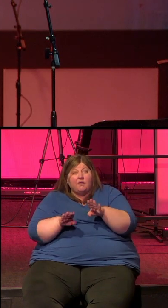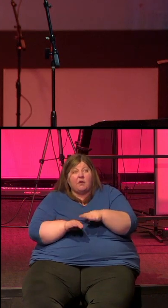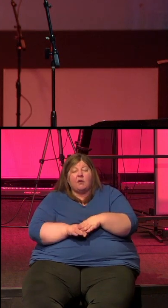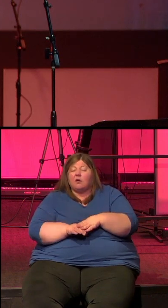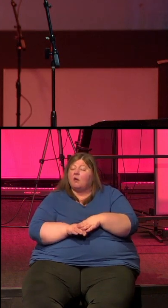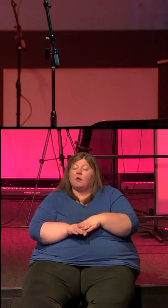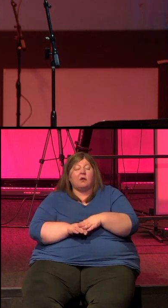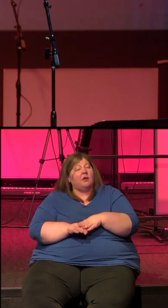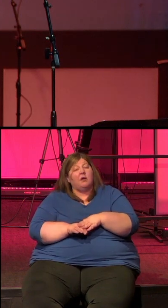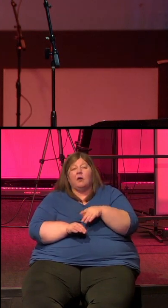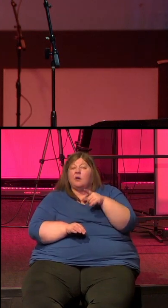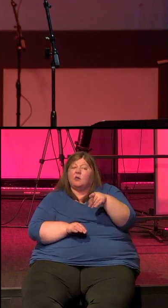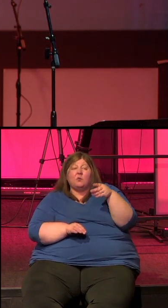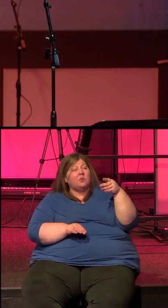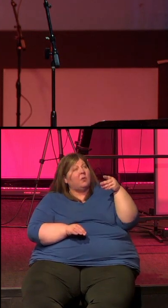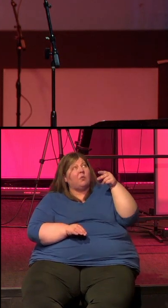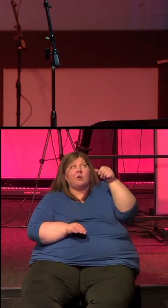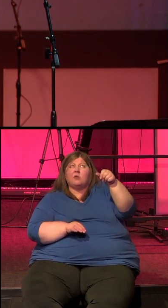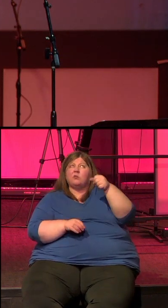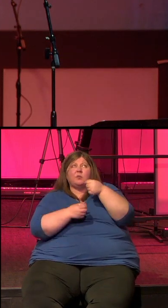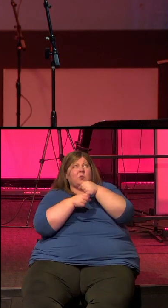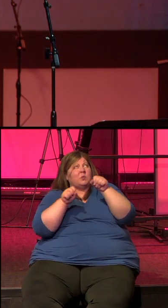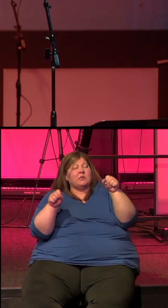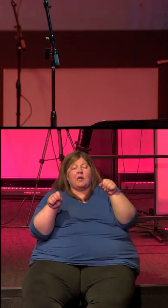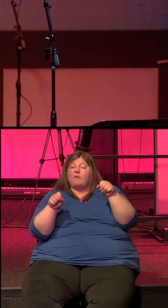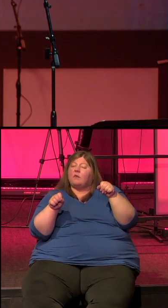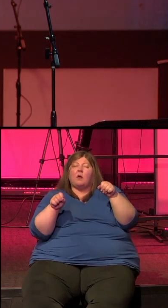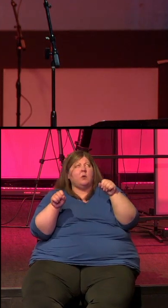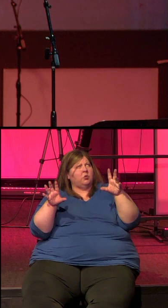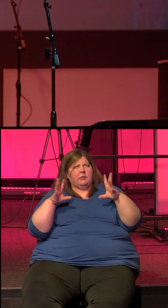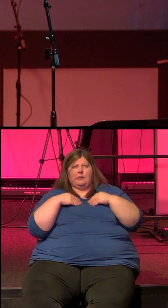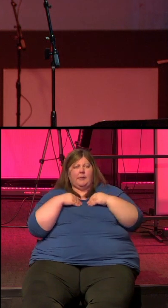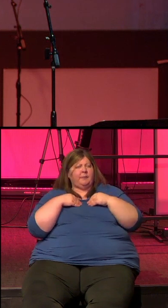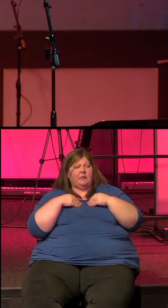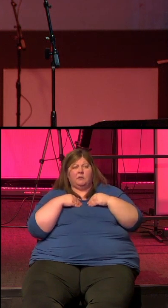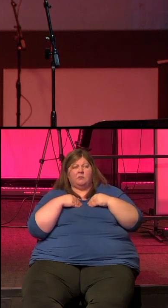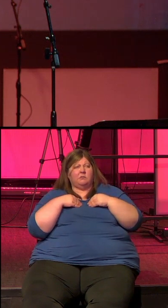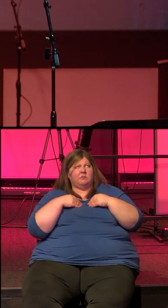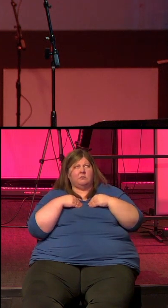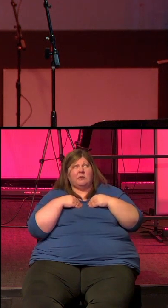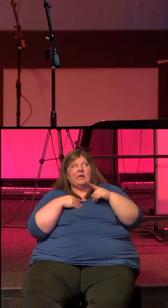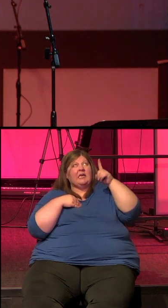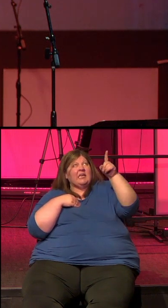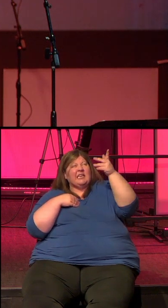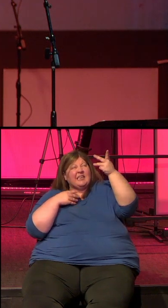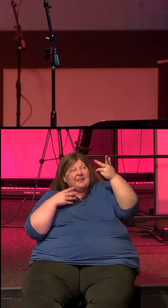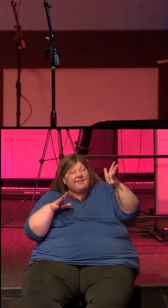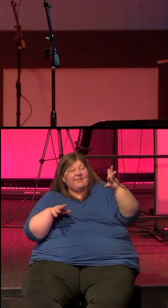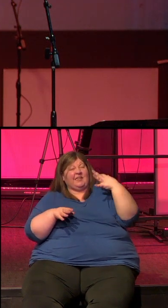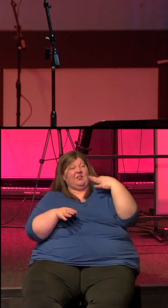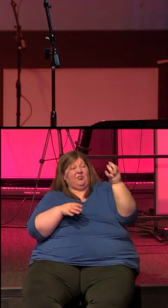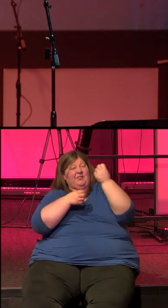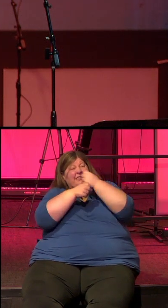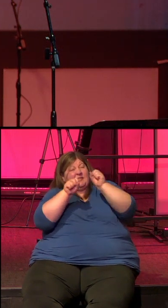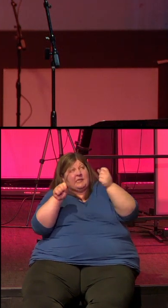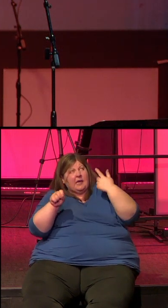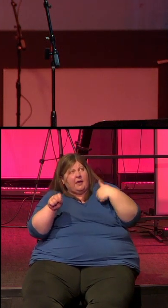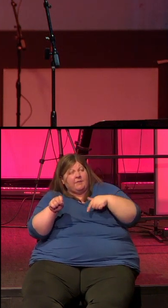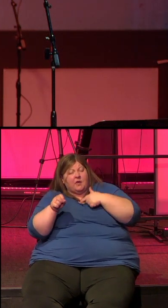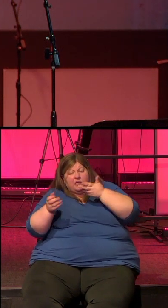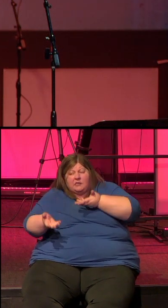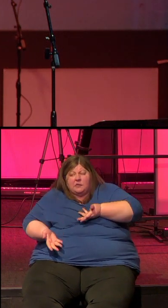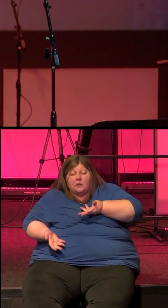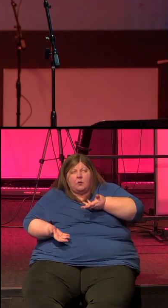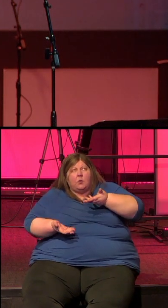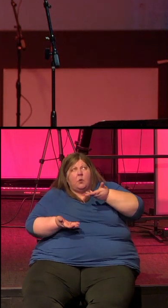don't contribute to your own salvation. You receive it. For he has rescued us from the dominion of darkness and brought us